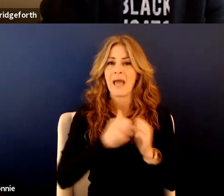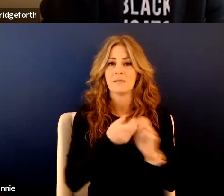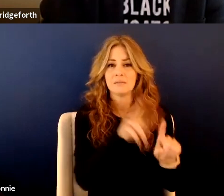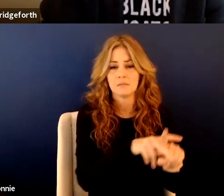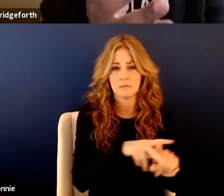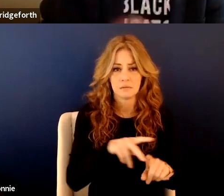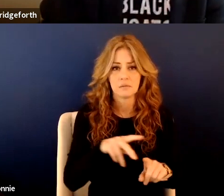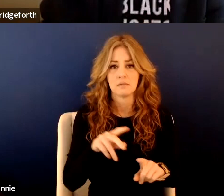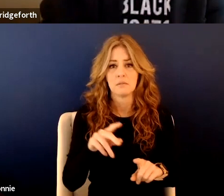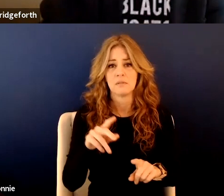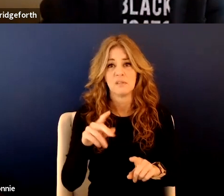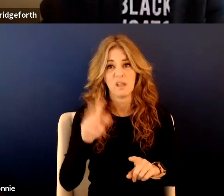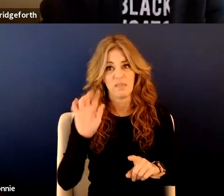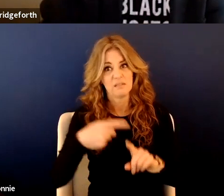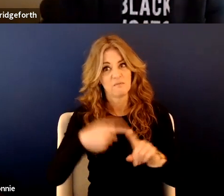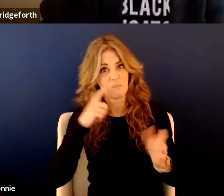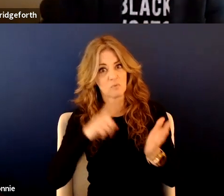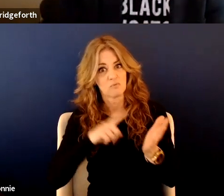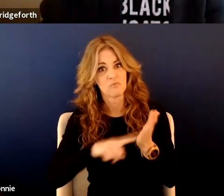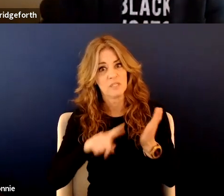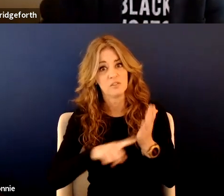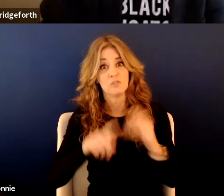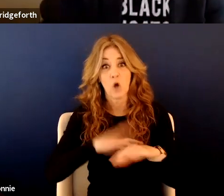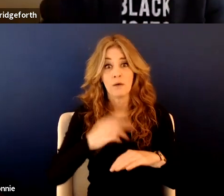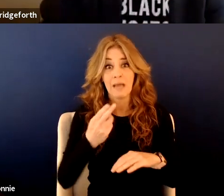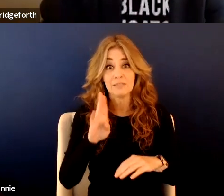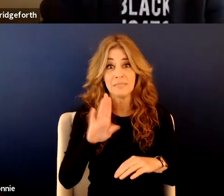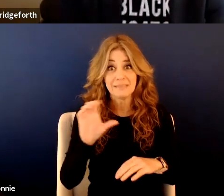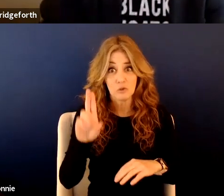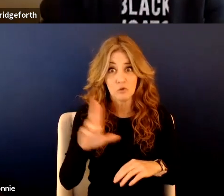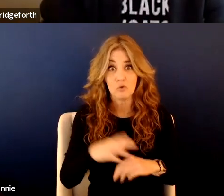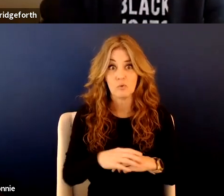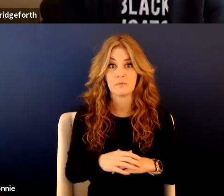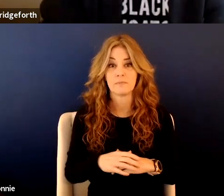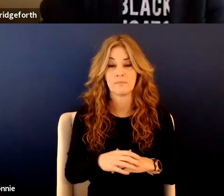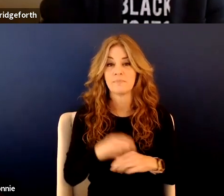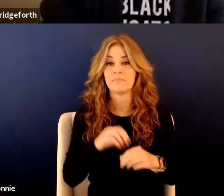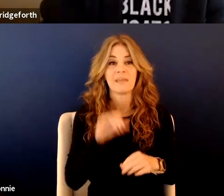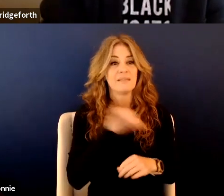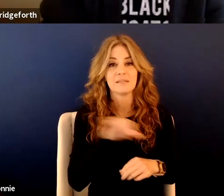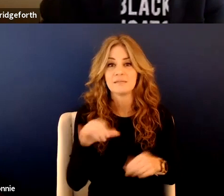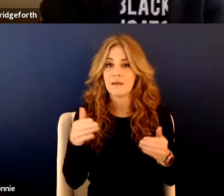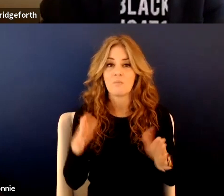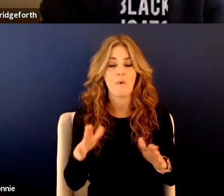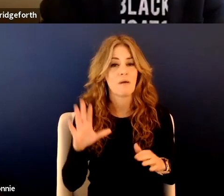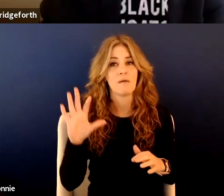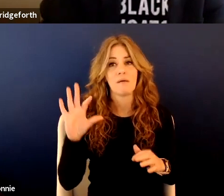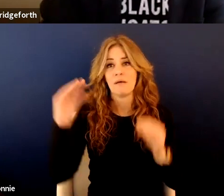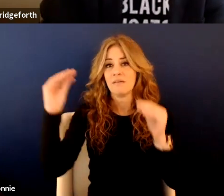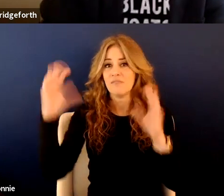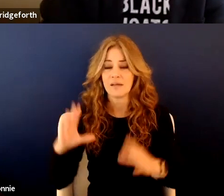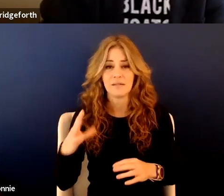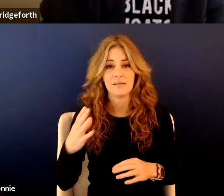from research on HBCUs. So yeah, I mean, in the same way that I think faculty at